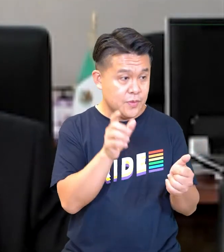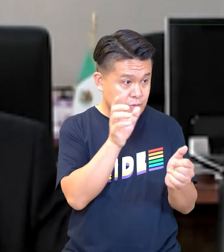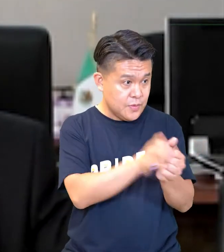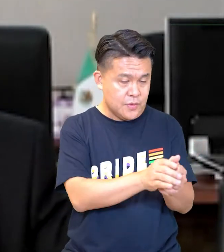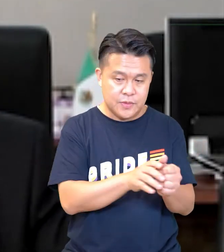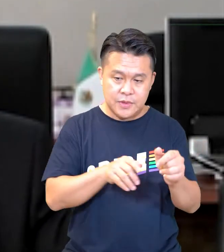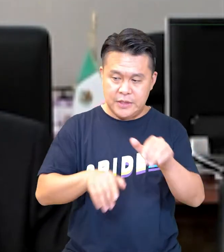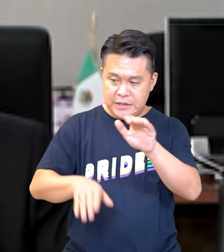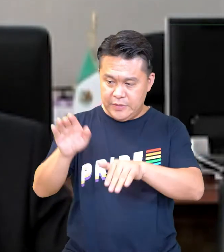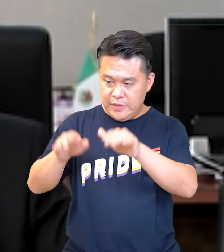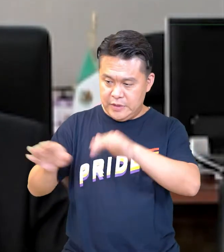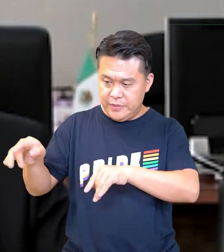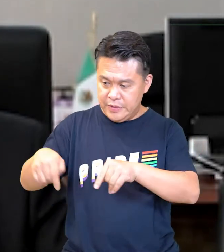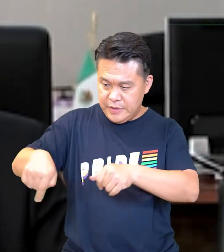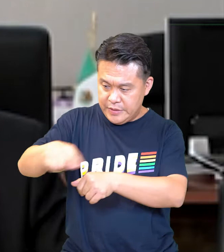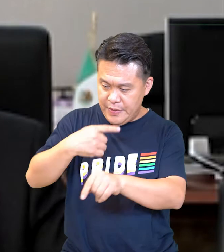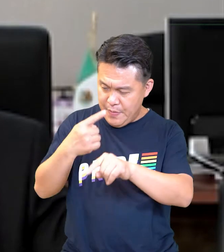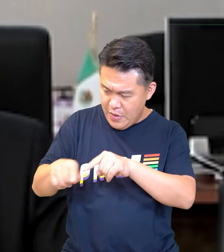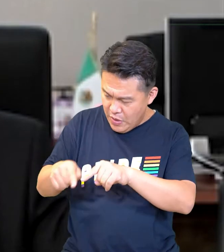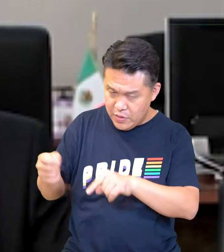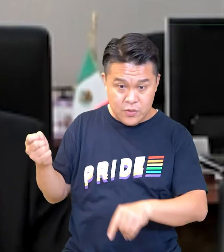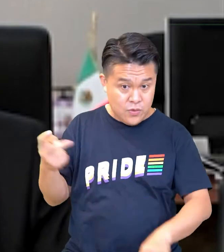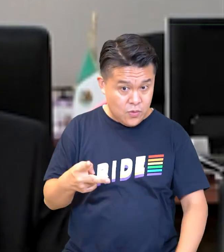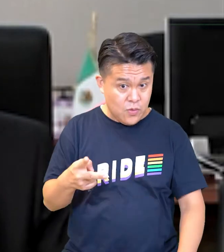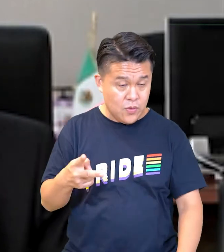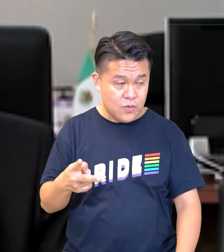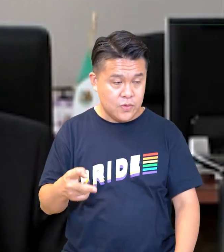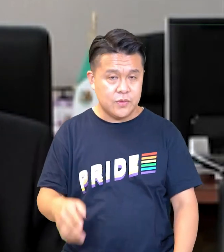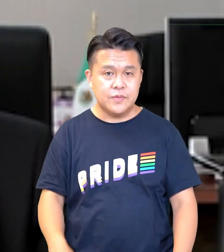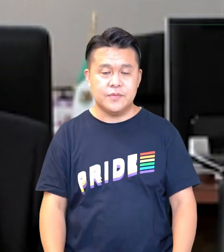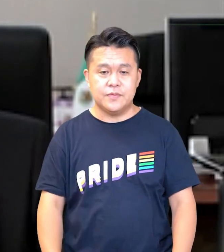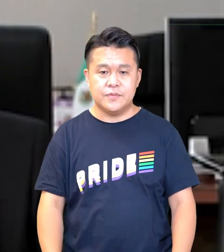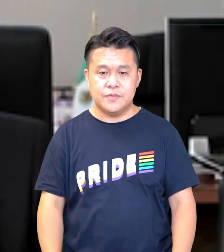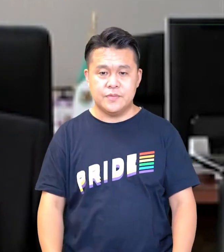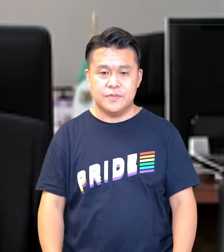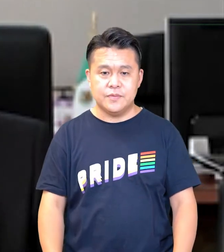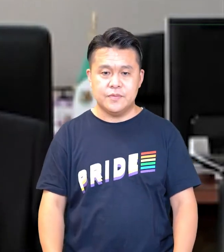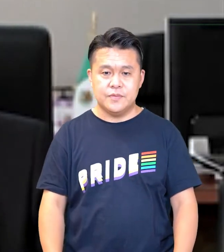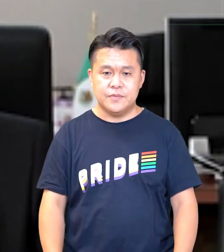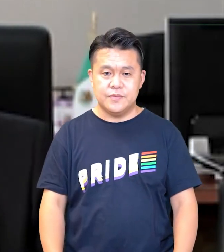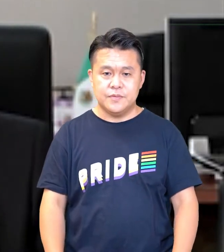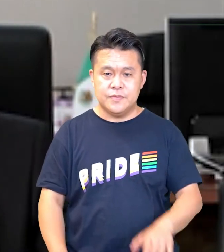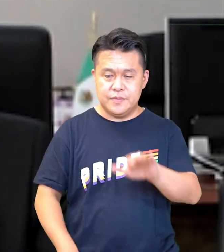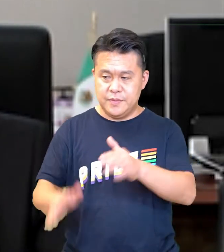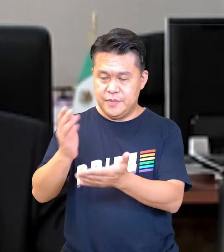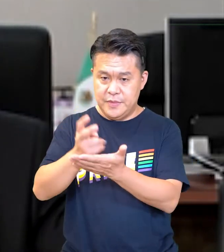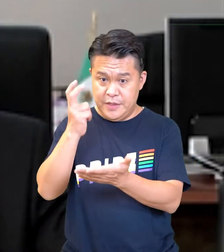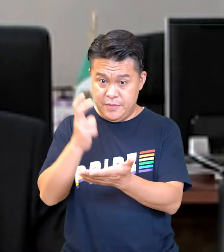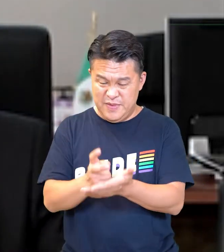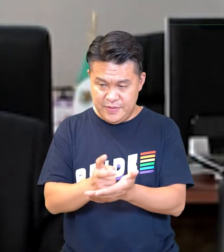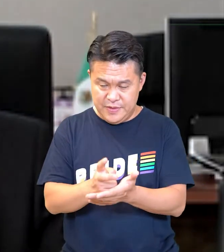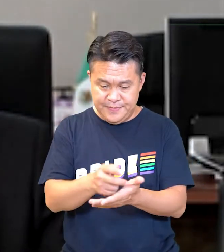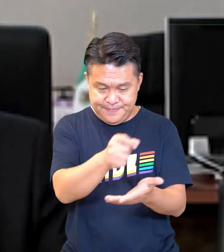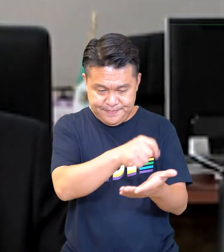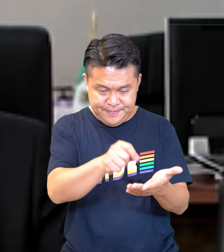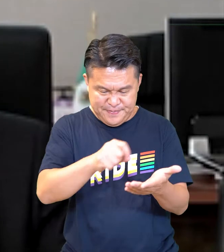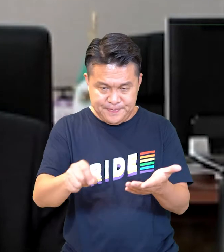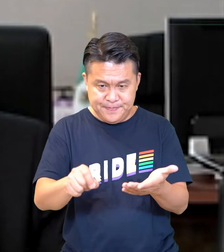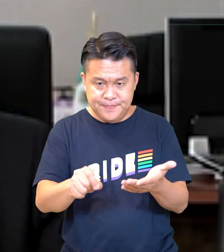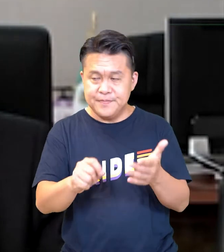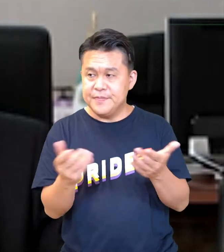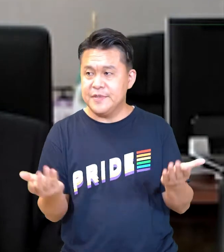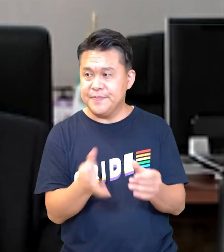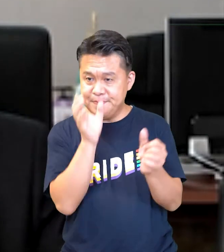that commission to prepare an assessment about discrimination and propose the